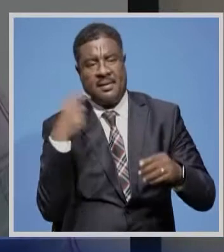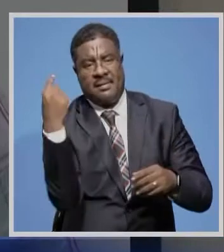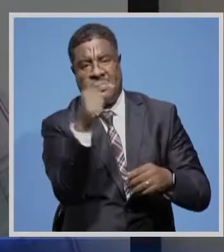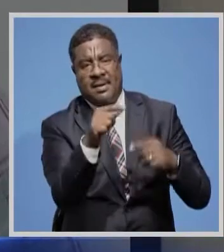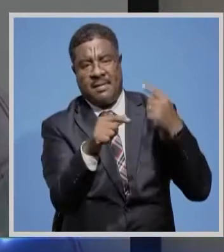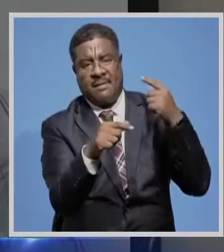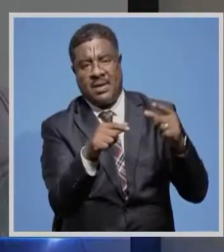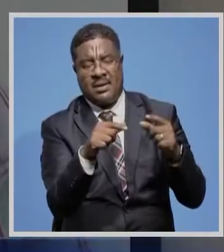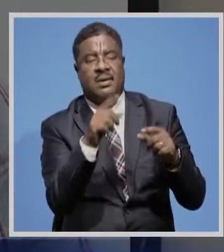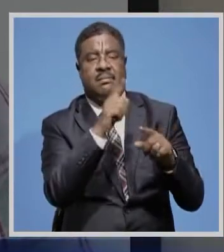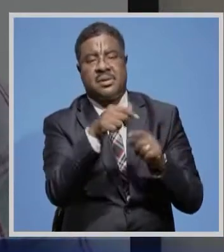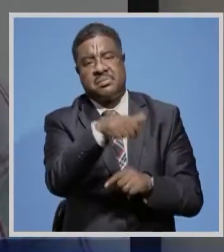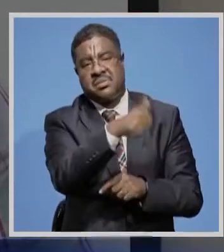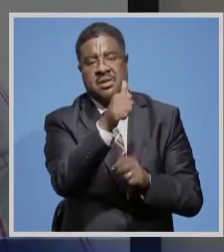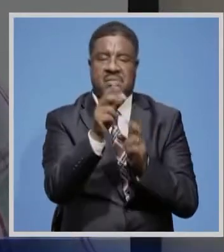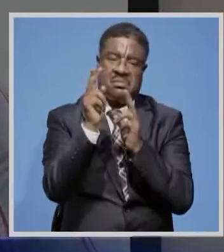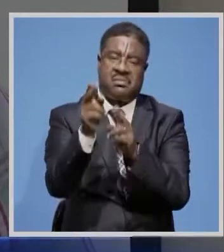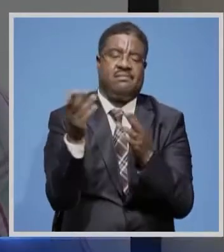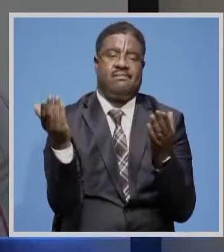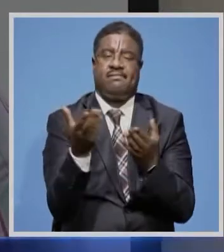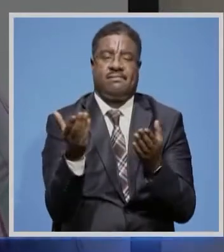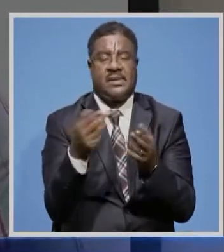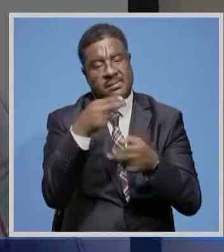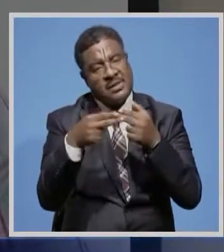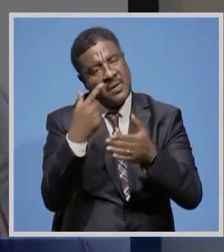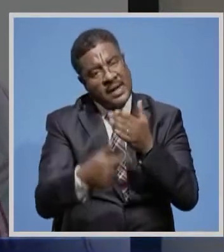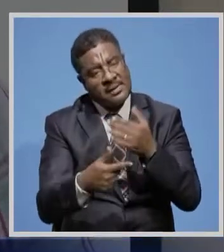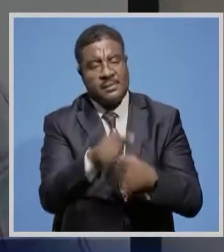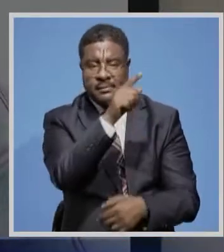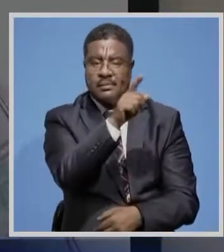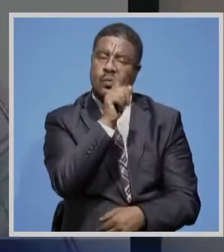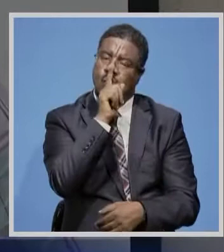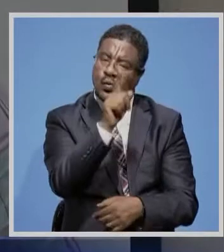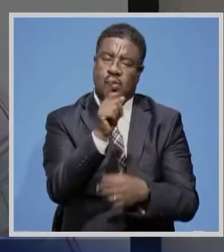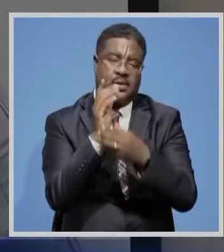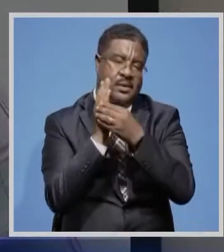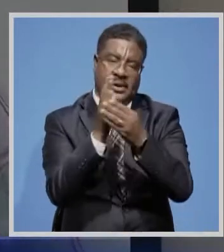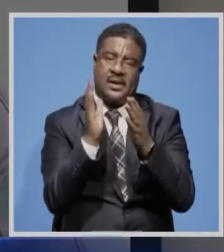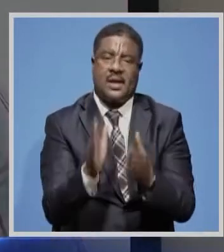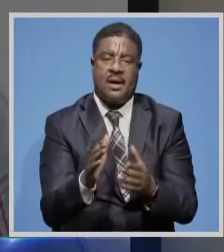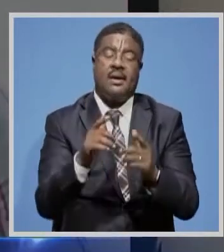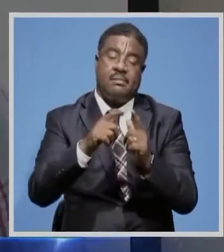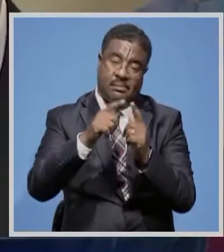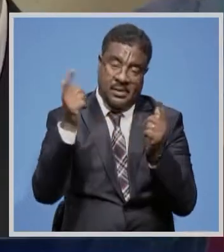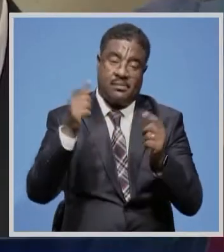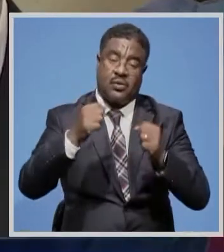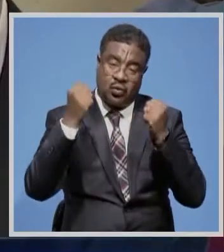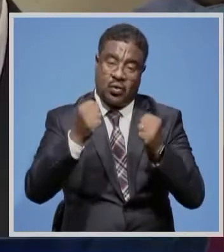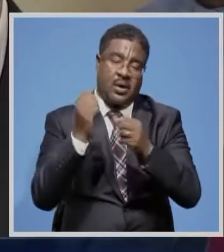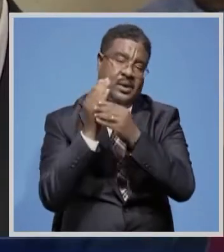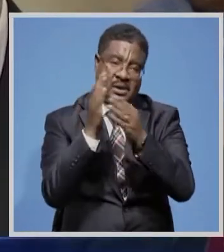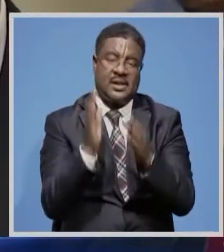unpleasant statements. It just shows the true leadership, the great leadership that he has. And